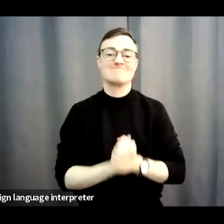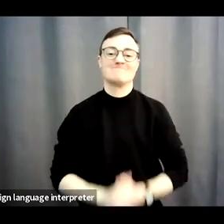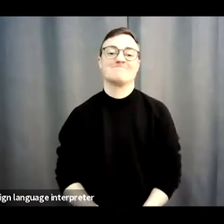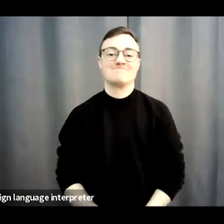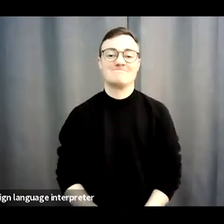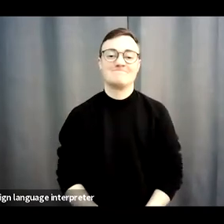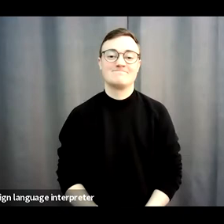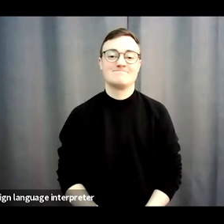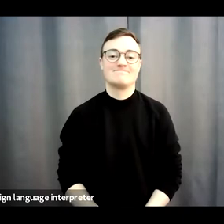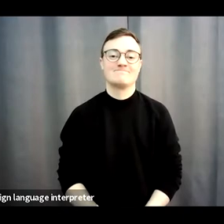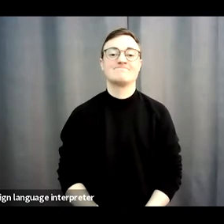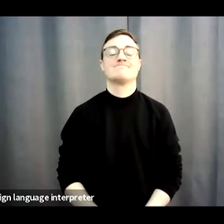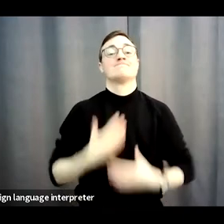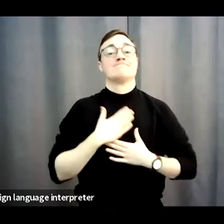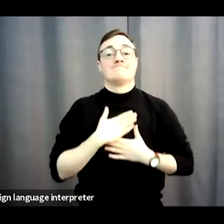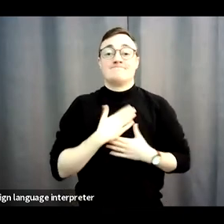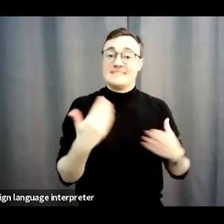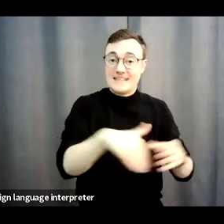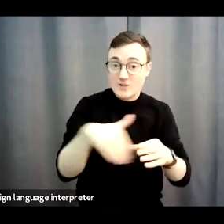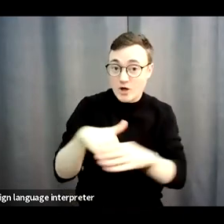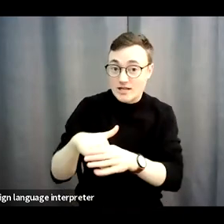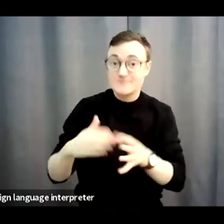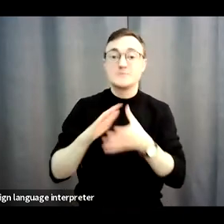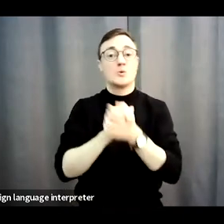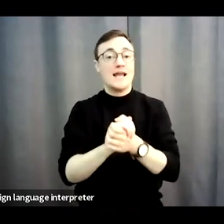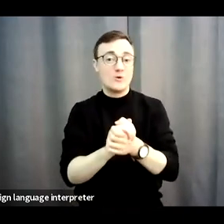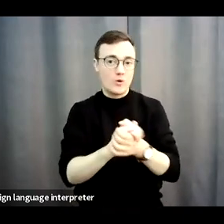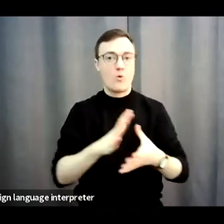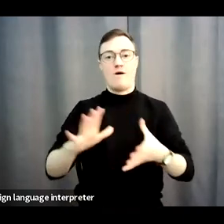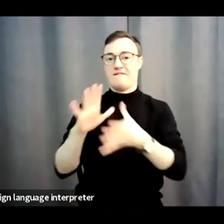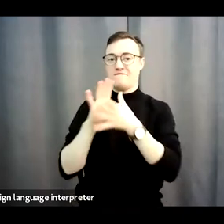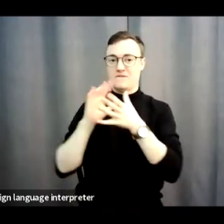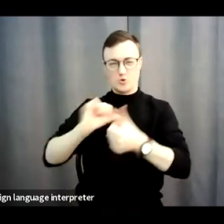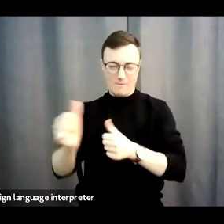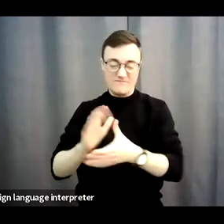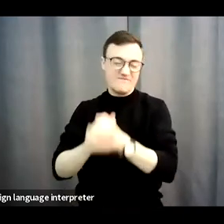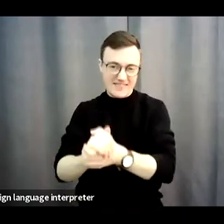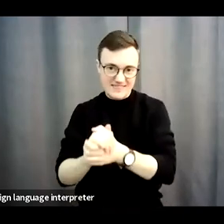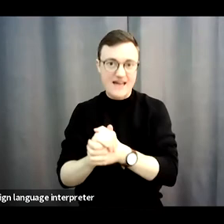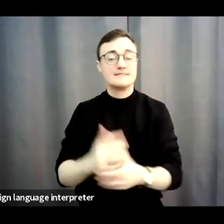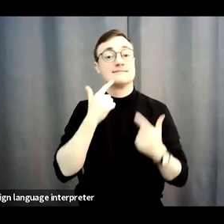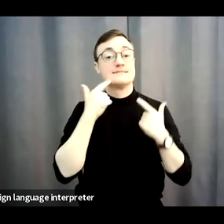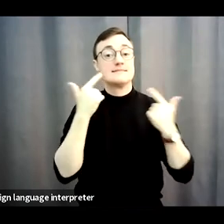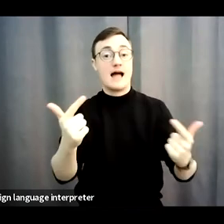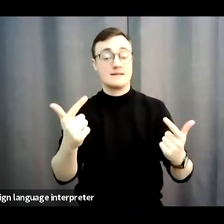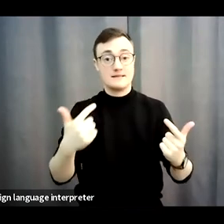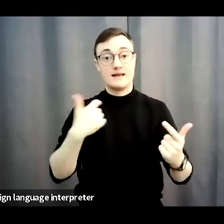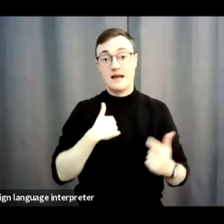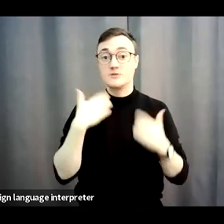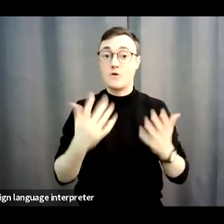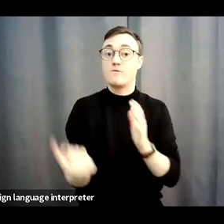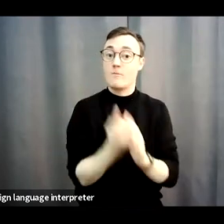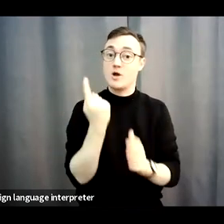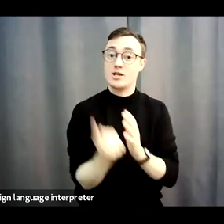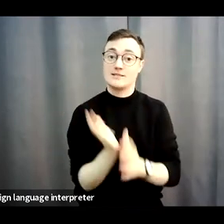participants, colleagues, and friends, thank you for the opportunity to take part in this very topical discussion on